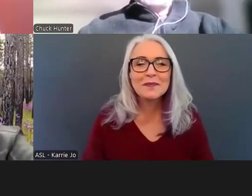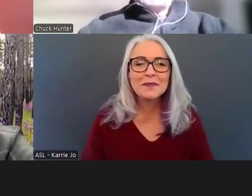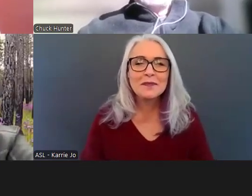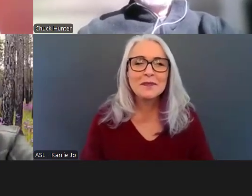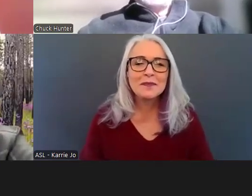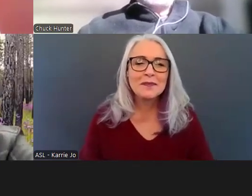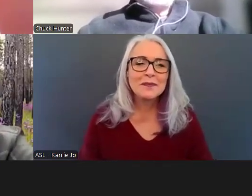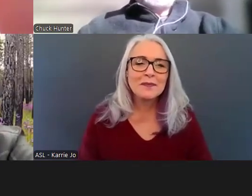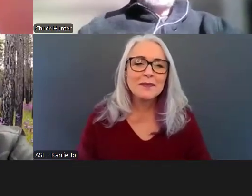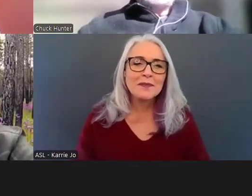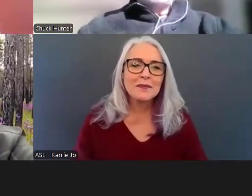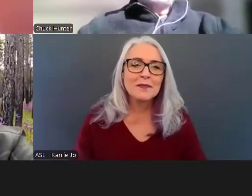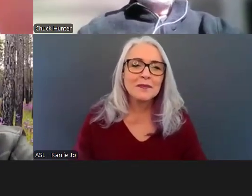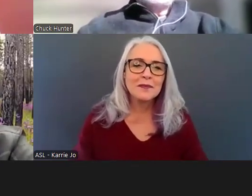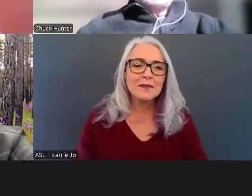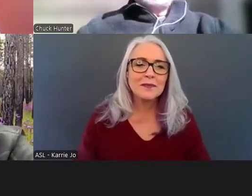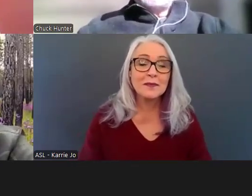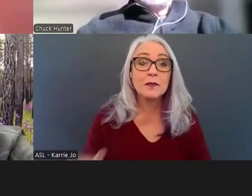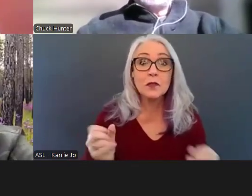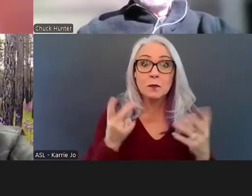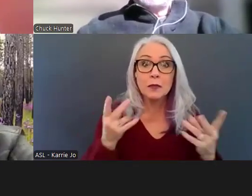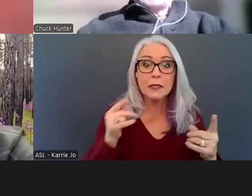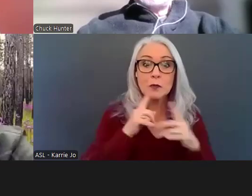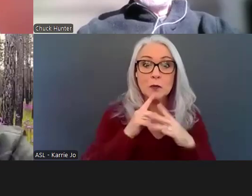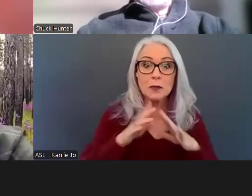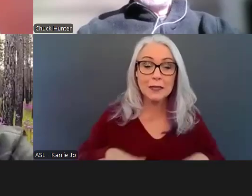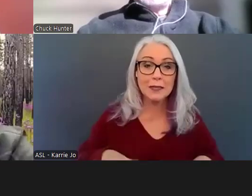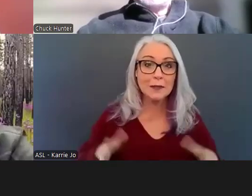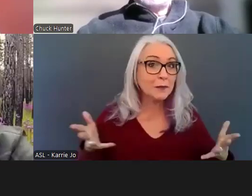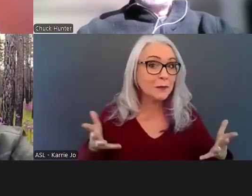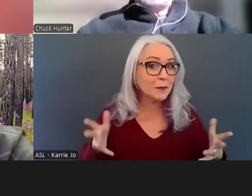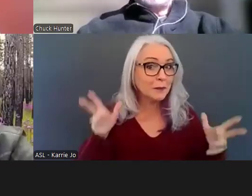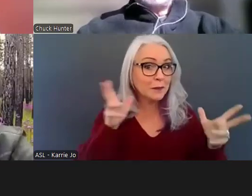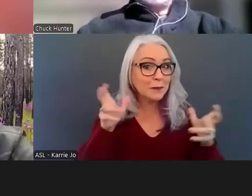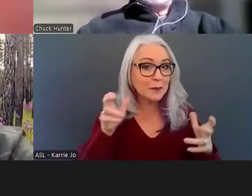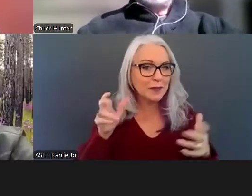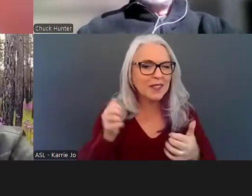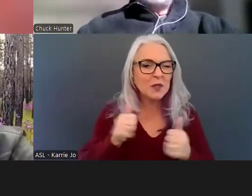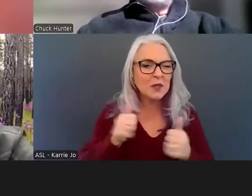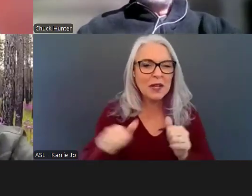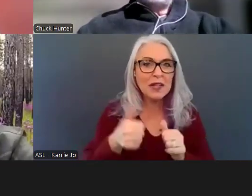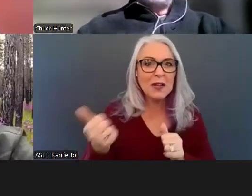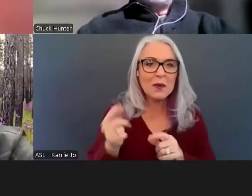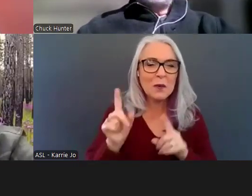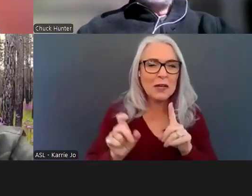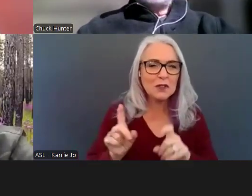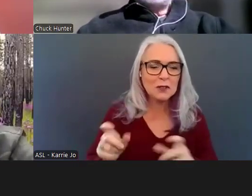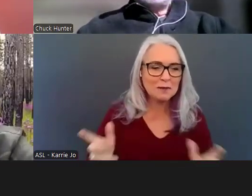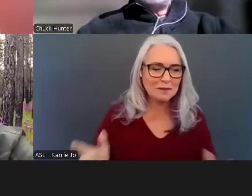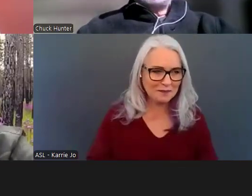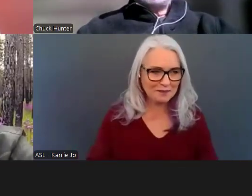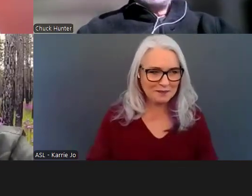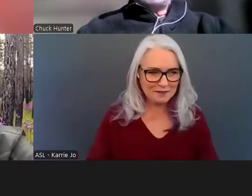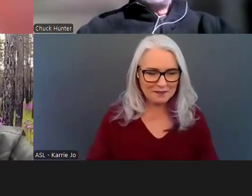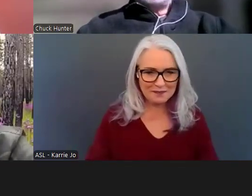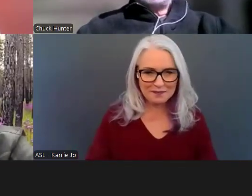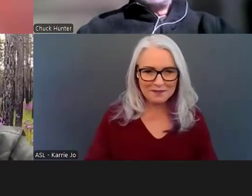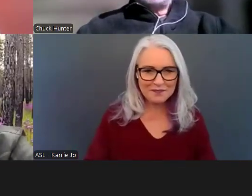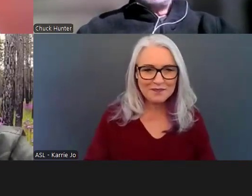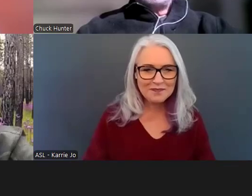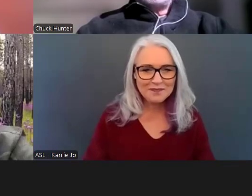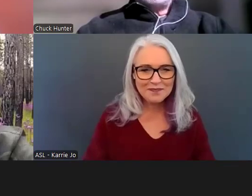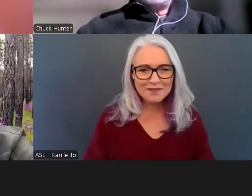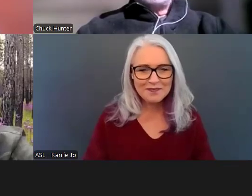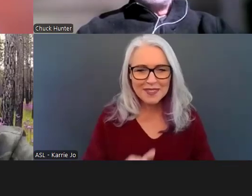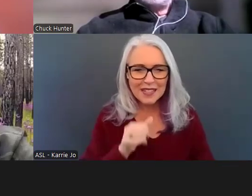Okay, too much silence. Yep. Try another one, Chuck, and we'll see if we, so I guess I wasn't sure